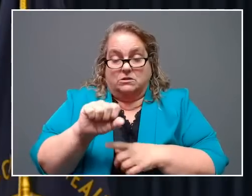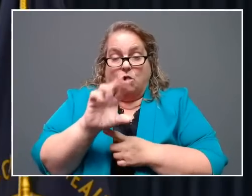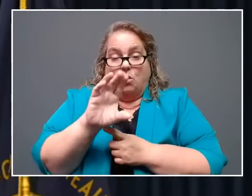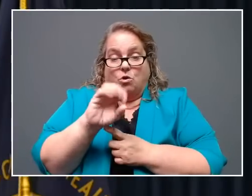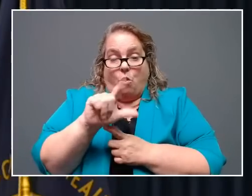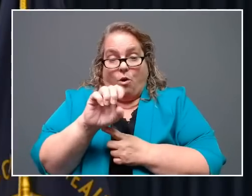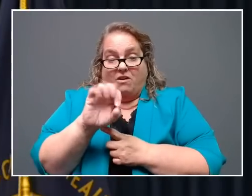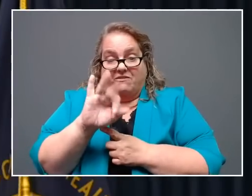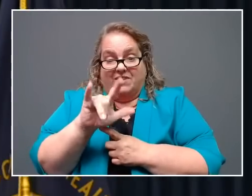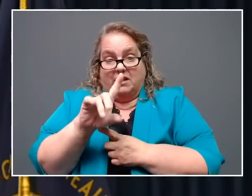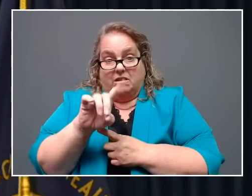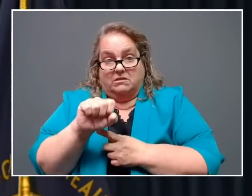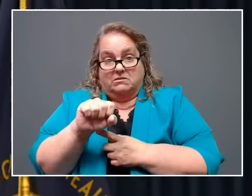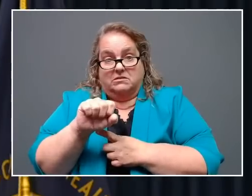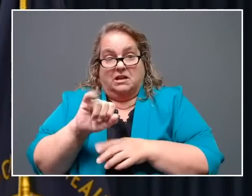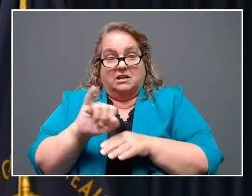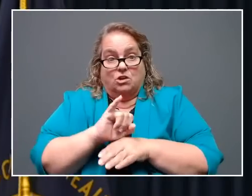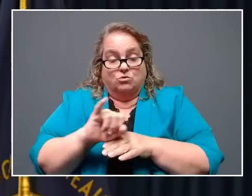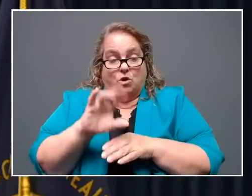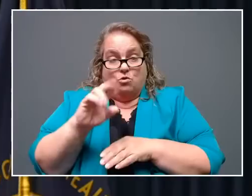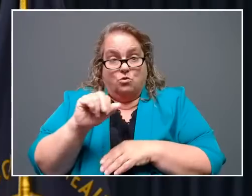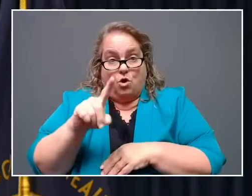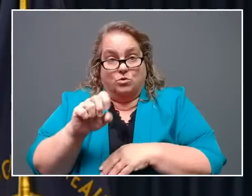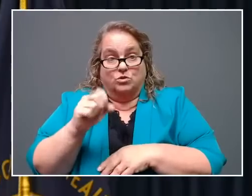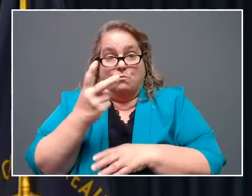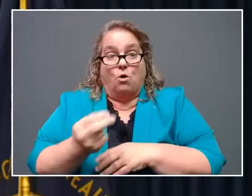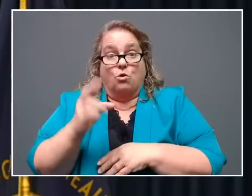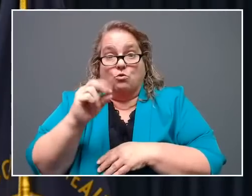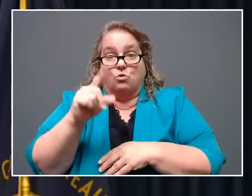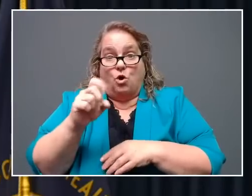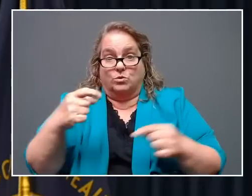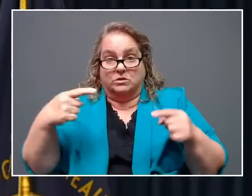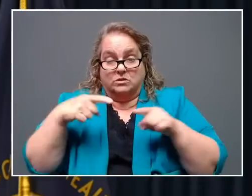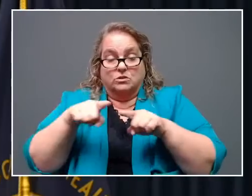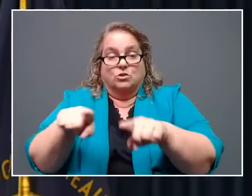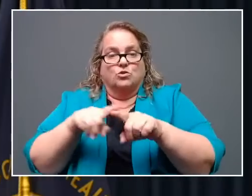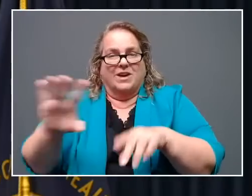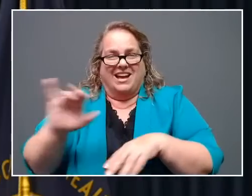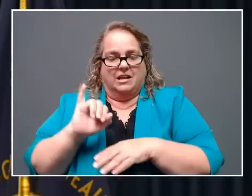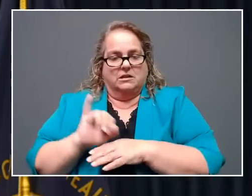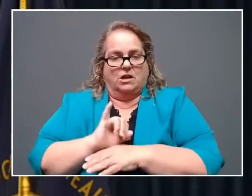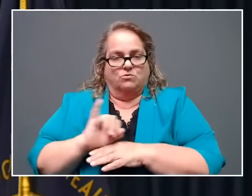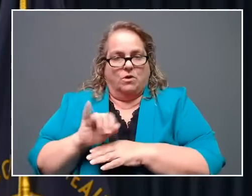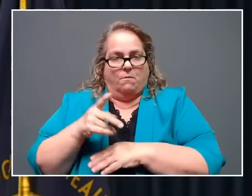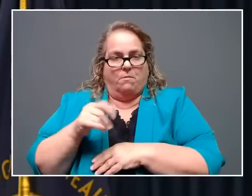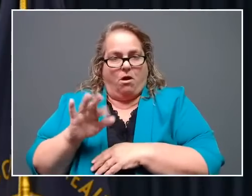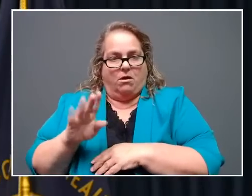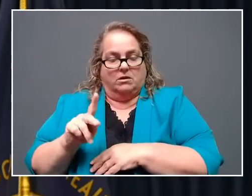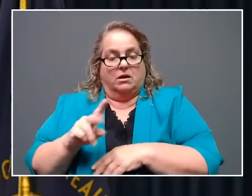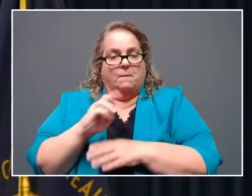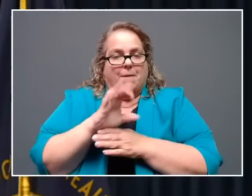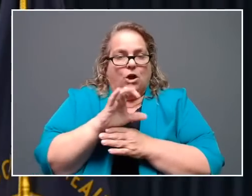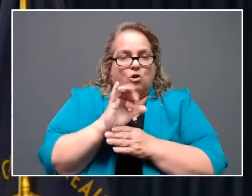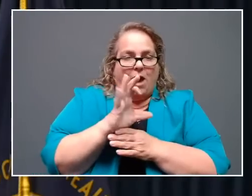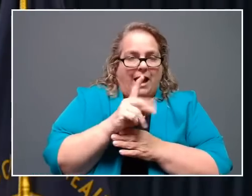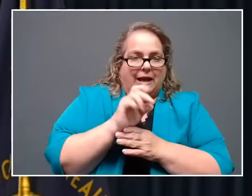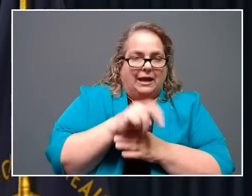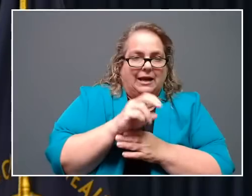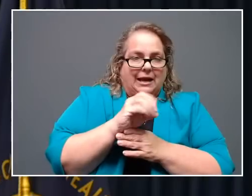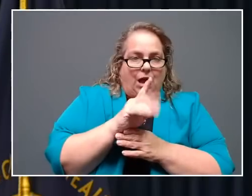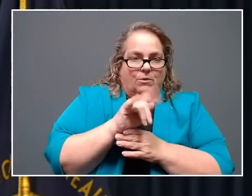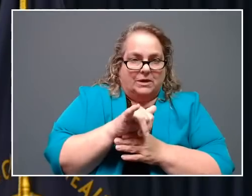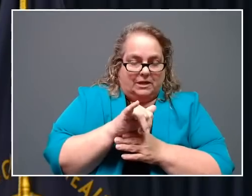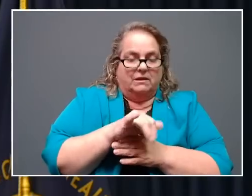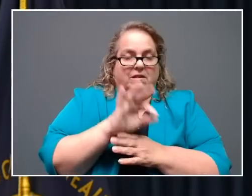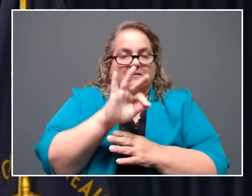Truss Joist Lane. Both roads lead to their industrial park. McCracken County Fiscal Court. It's a really good day for McCracken